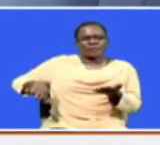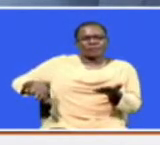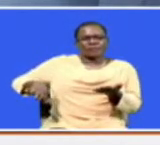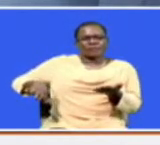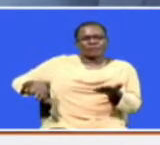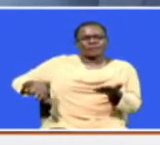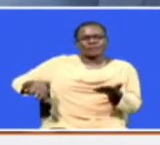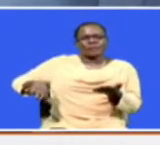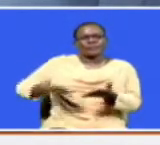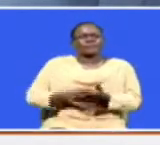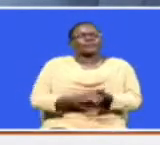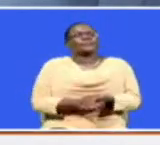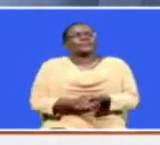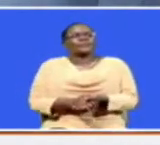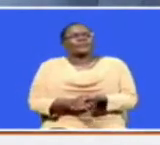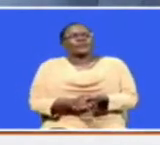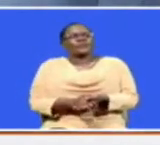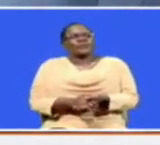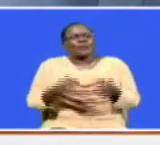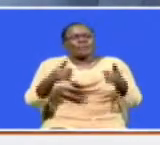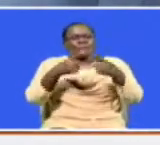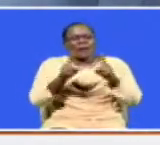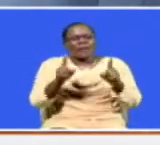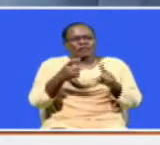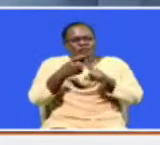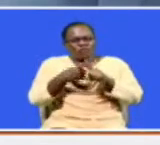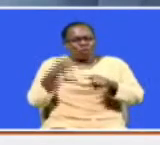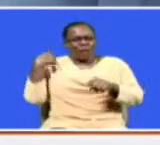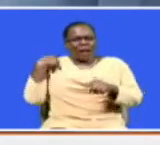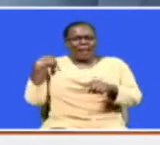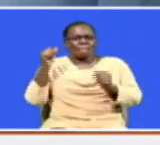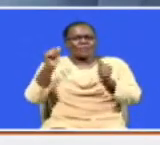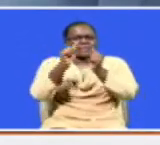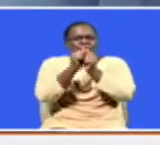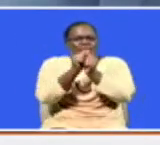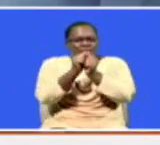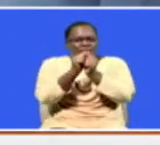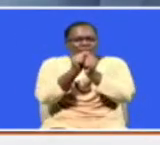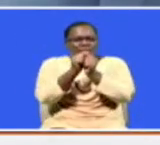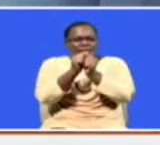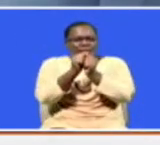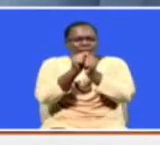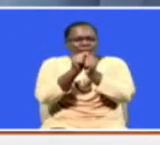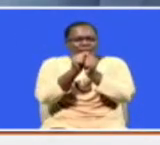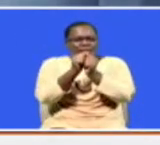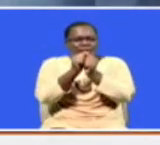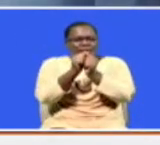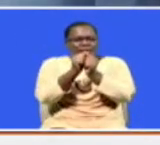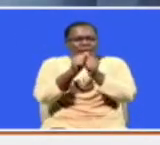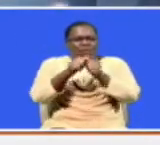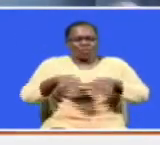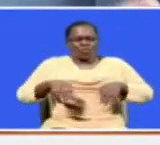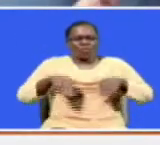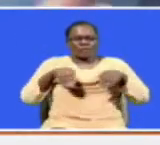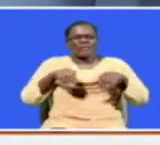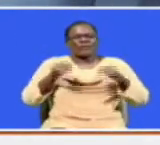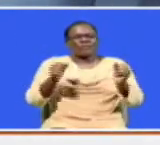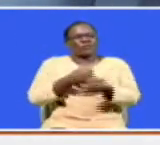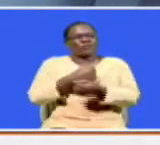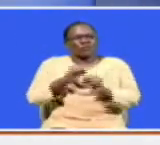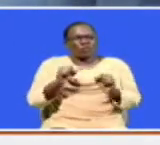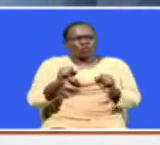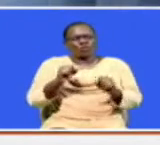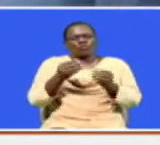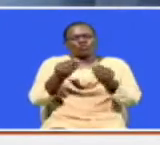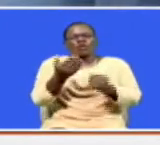So, but also from number 10. What do you mean by pending, CEO? Pending basically means we've been unable to take them